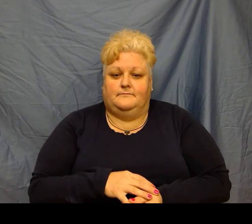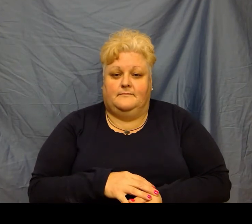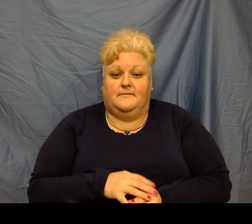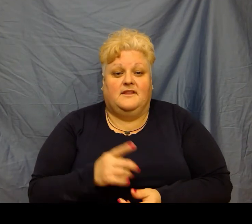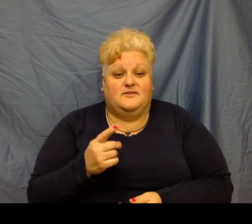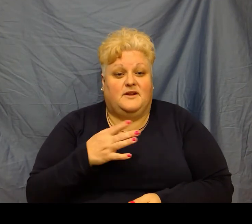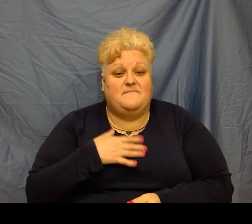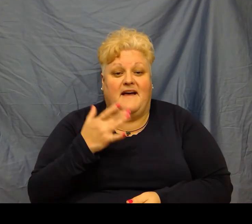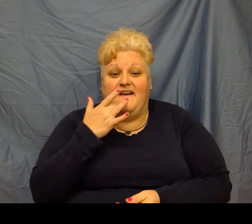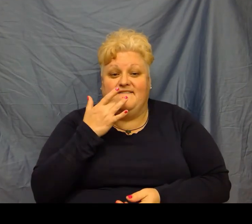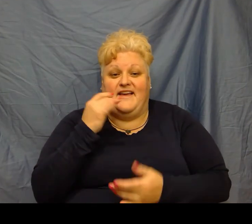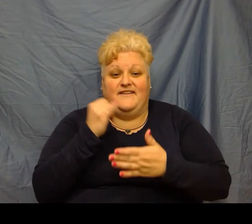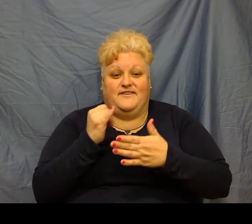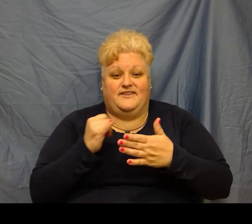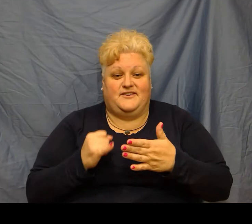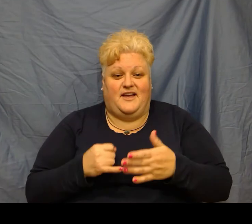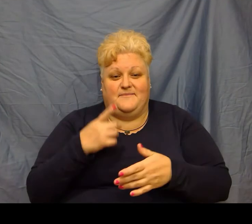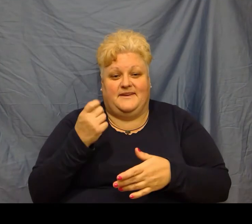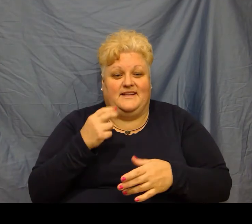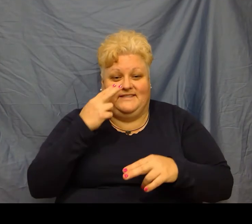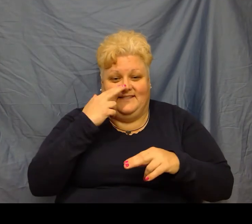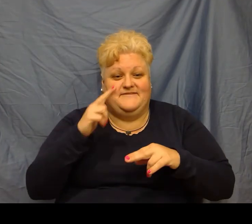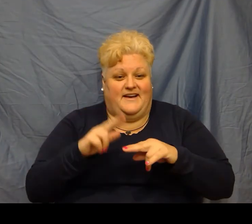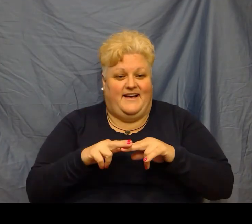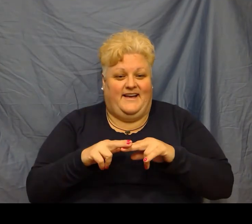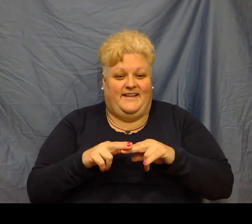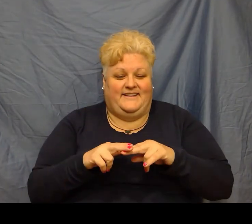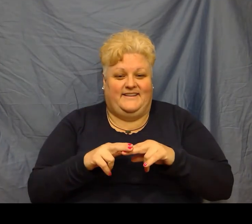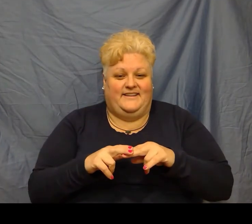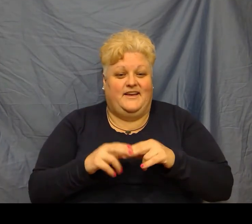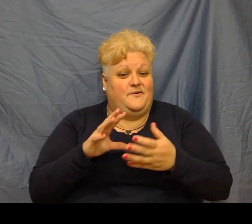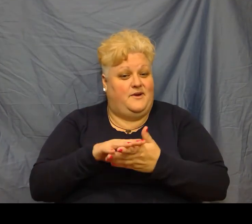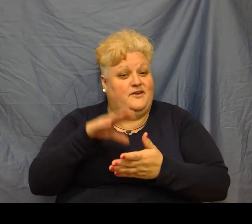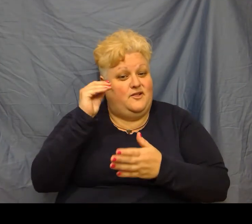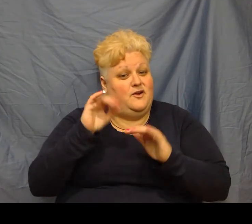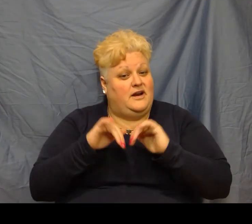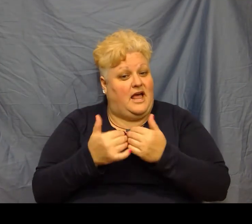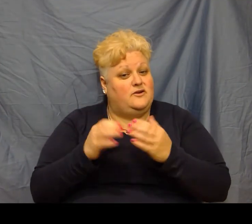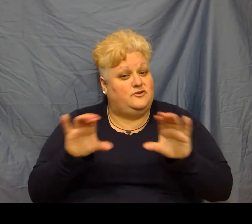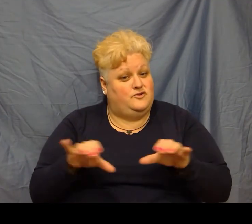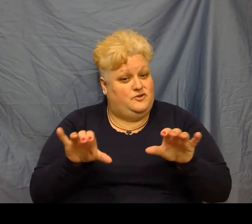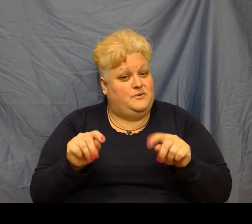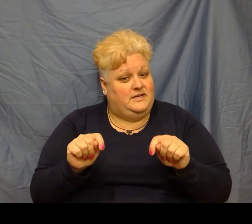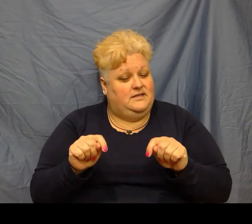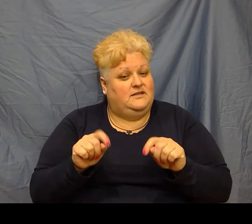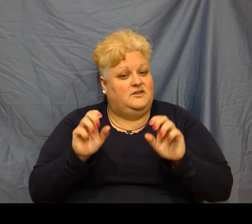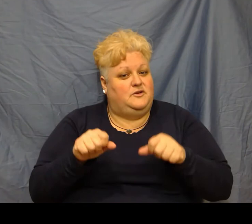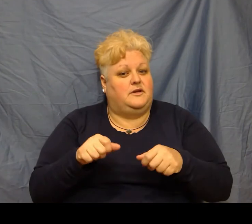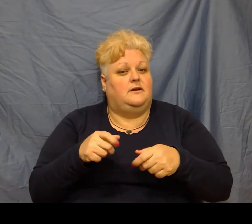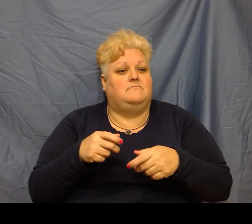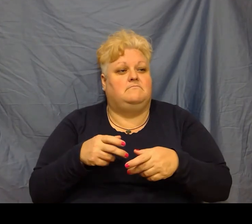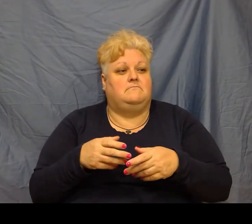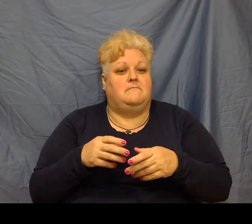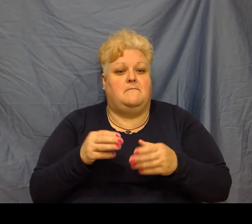This is one of my favorite drawings that we've done so far because I think it's so fun. Once you learn how to do it,